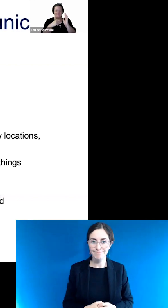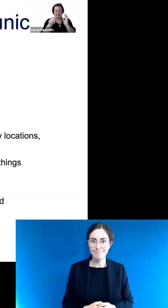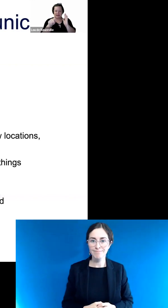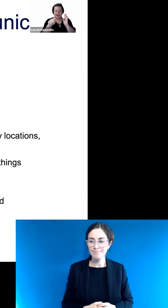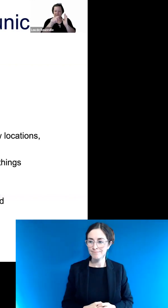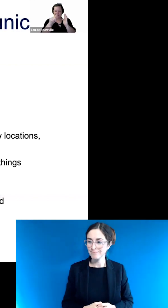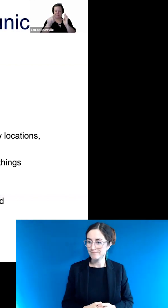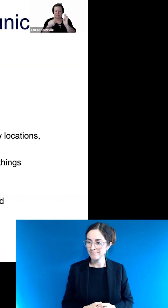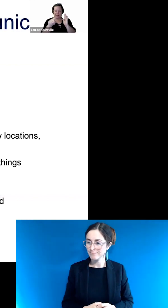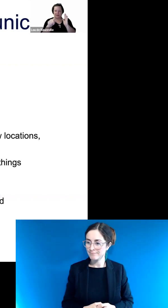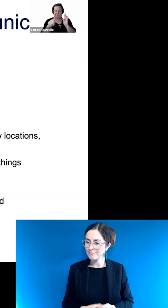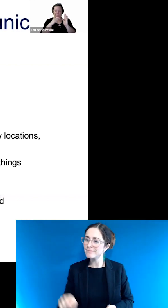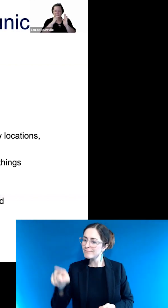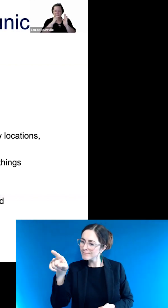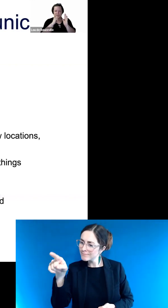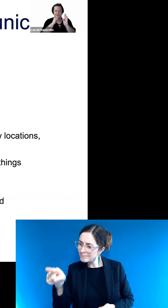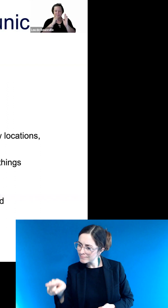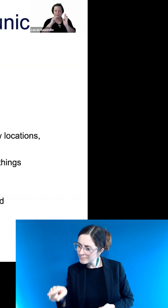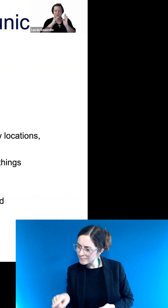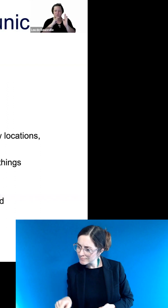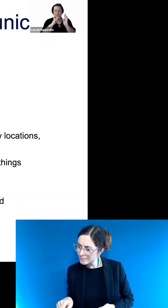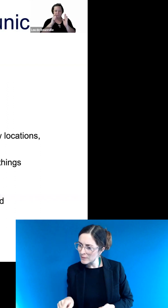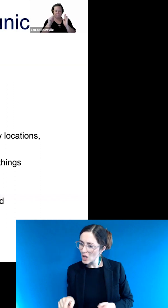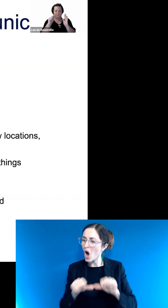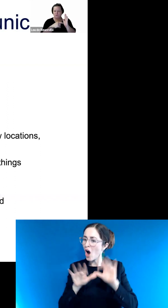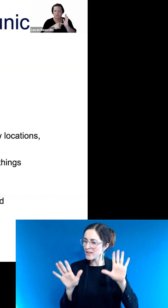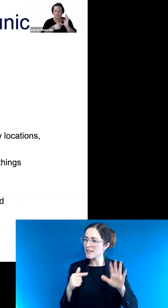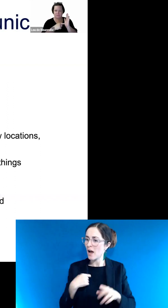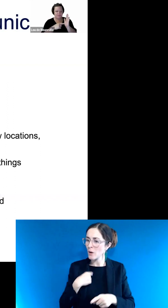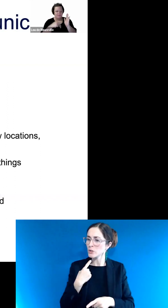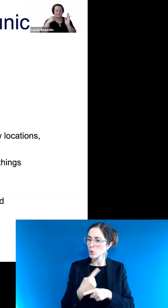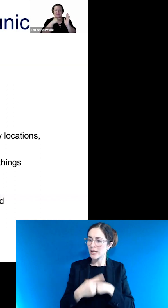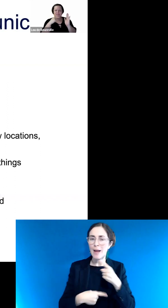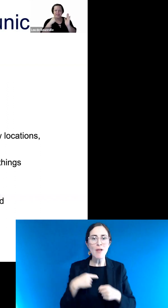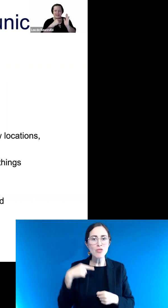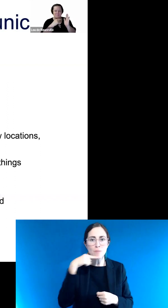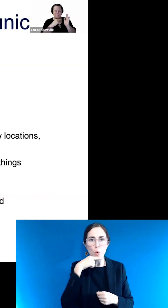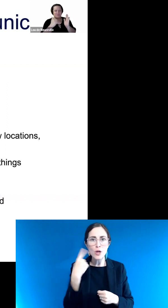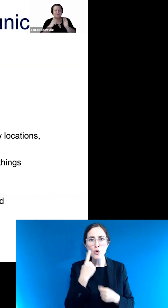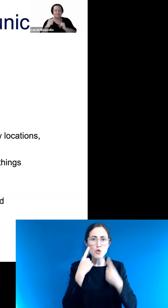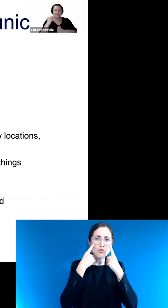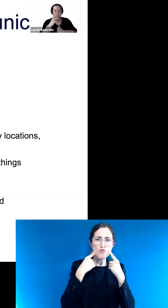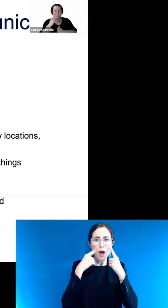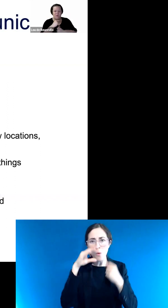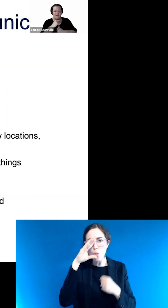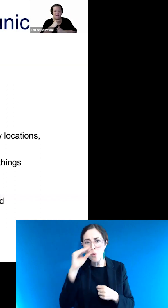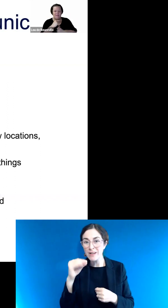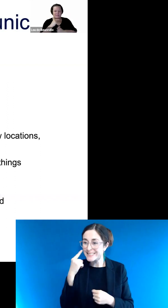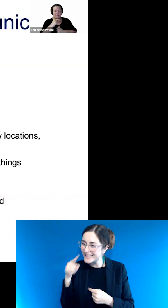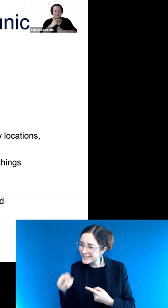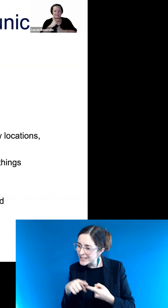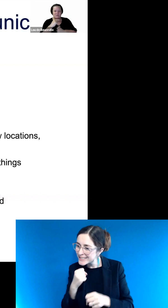I can tell the last time I did this diagram, I was talking about the boy who cried wolf stories because of the examples. So for example,